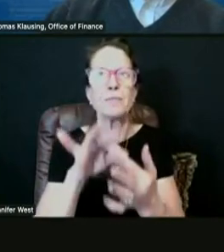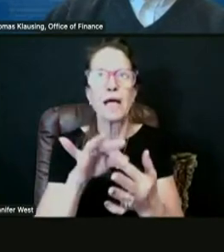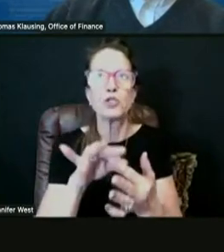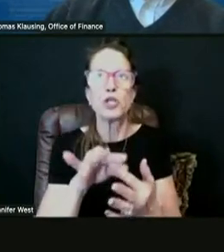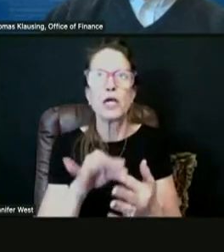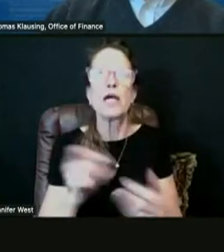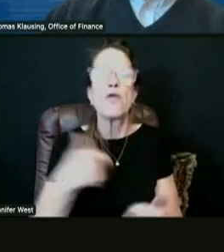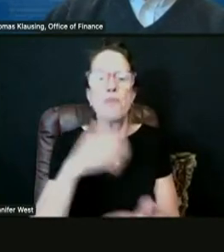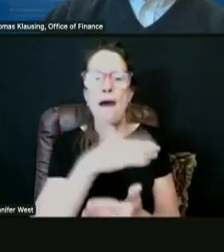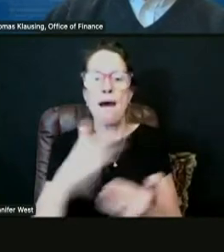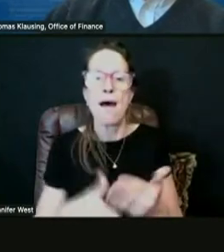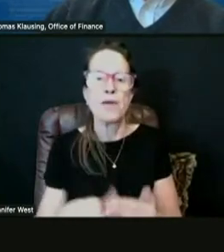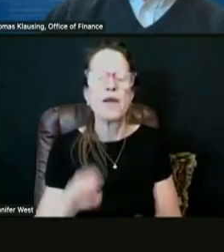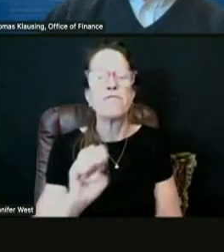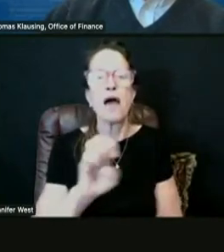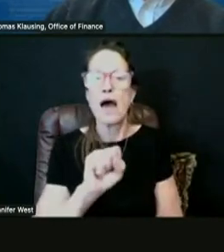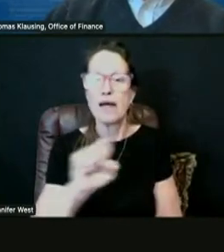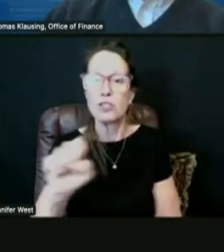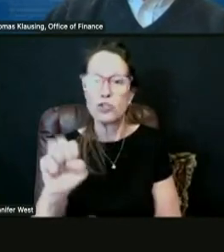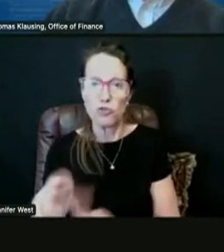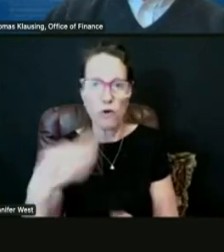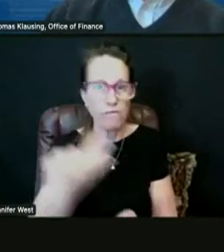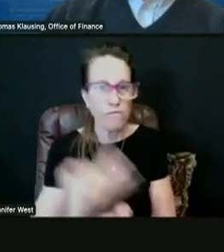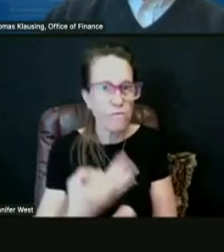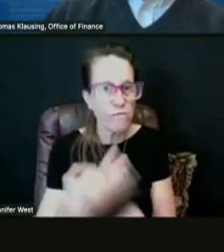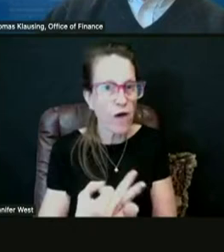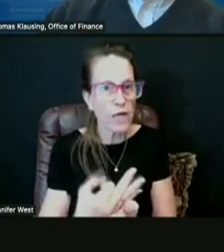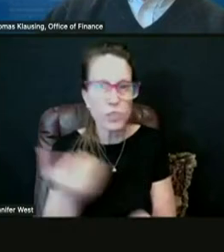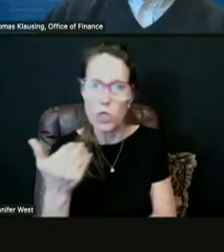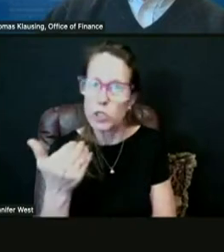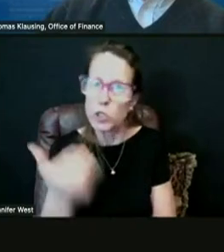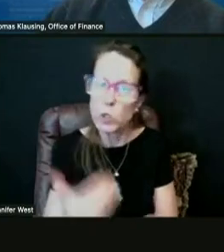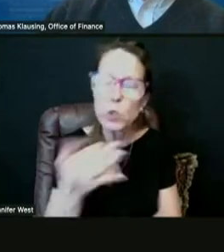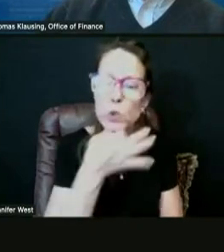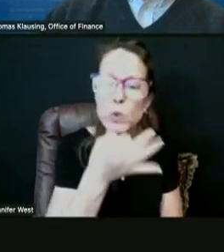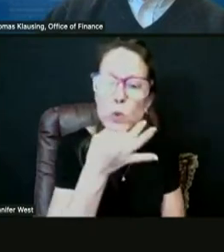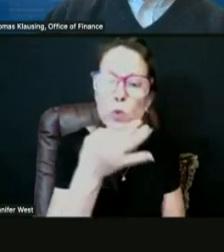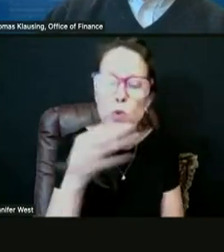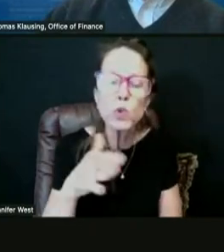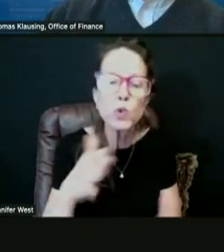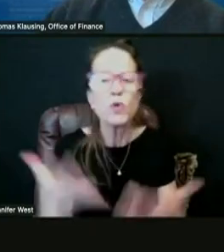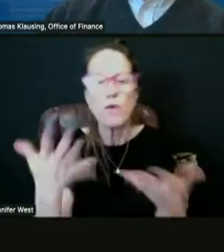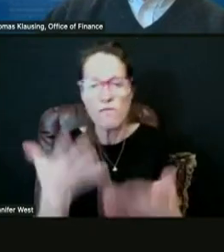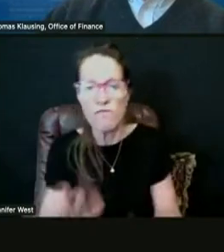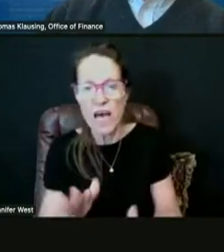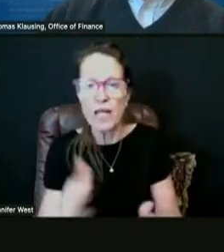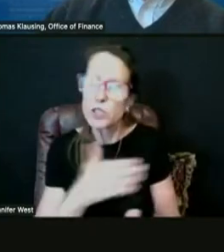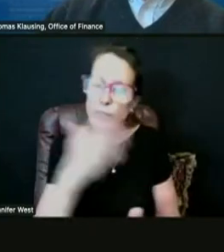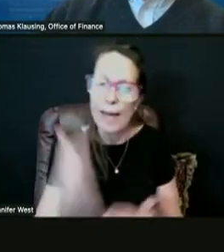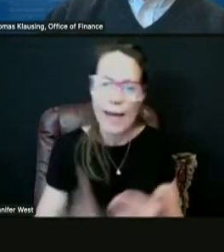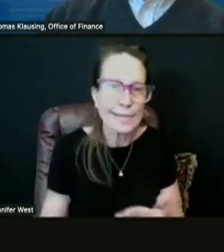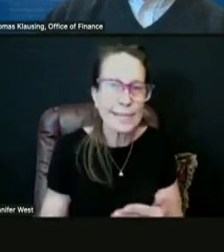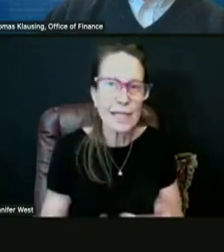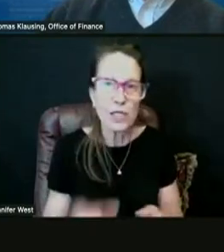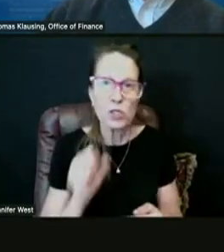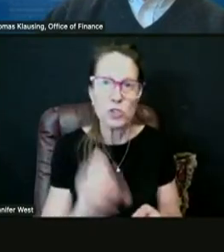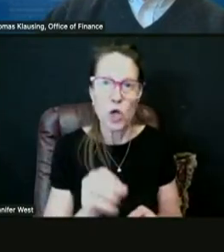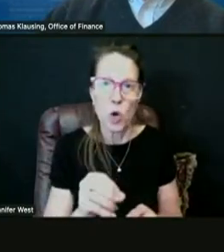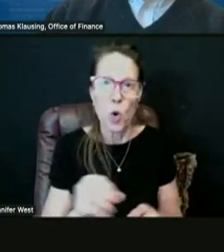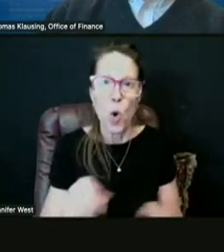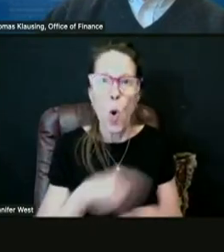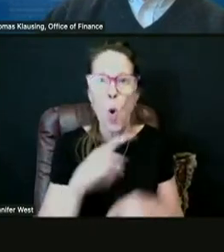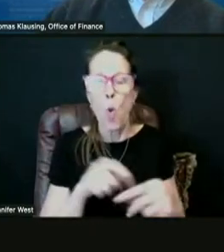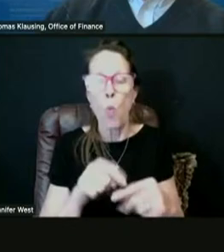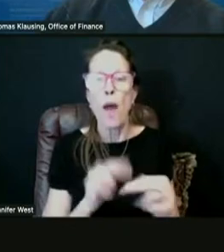numerous times on this call already tonight, that is something that we are meeting on and talking about now so that when we are building